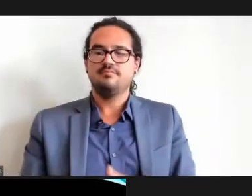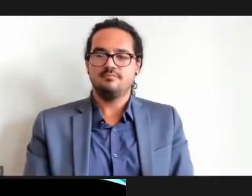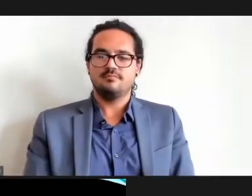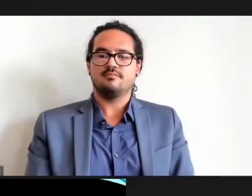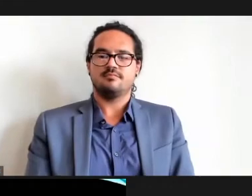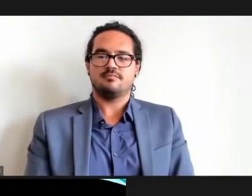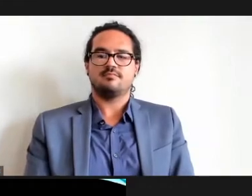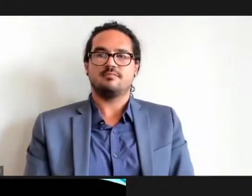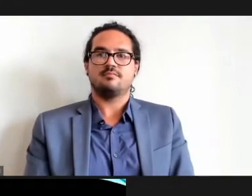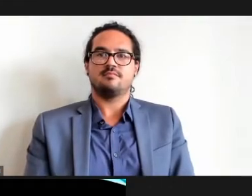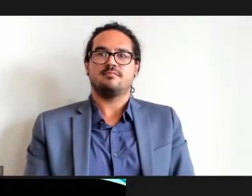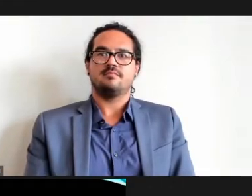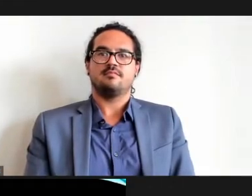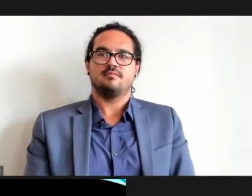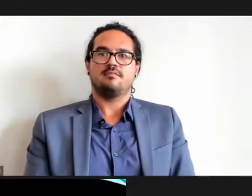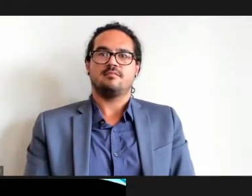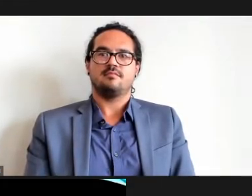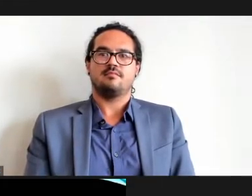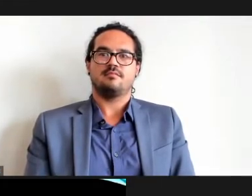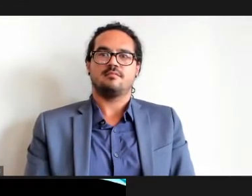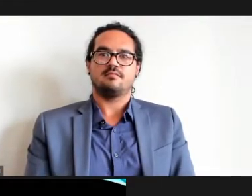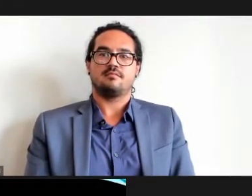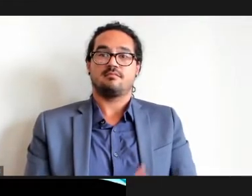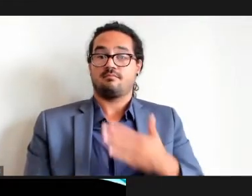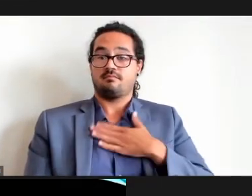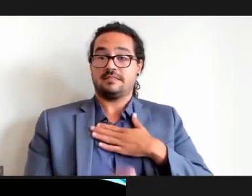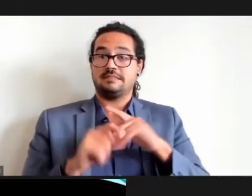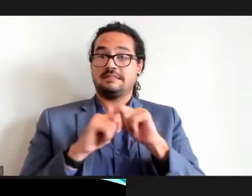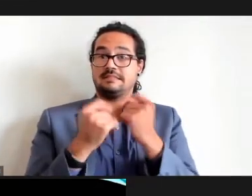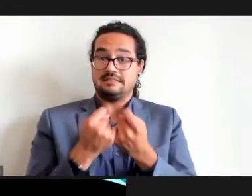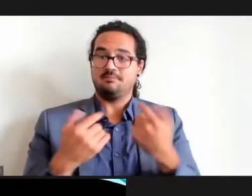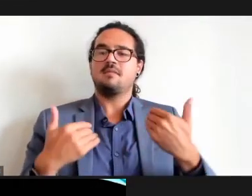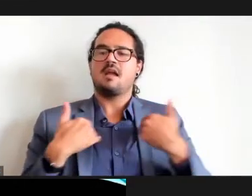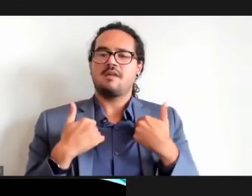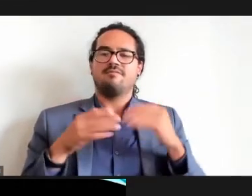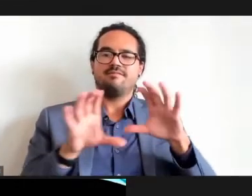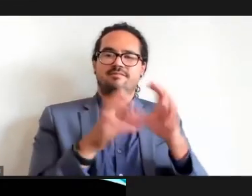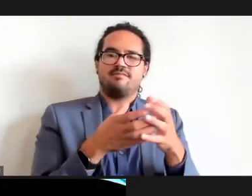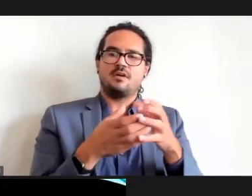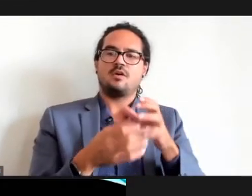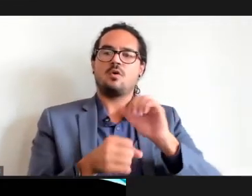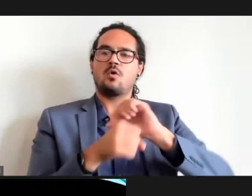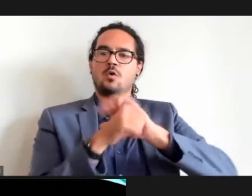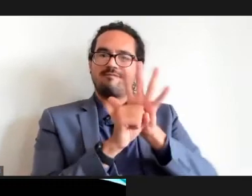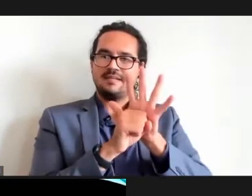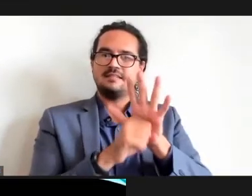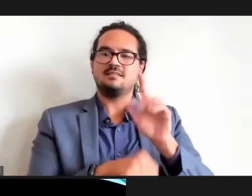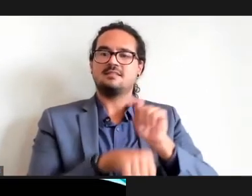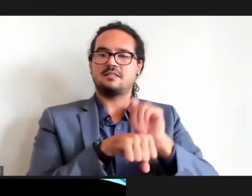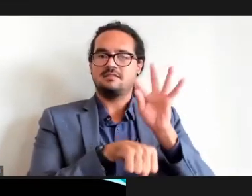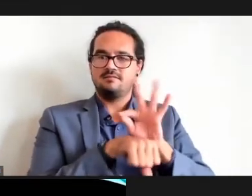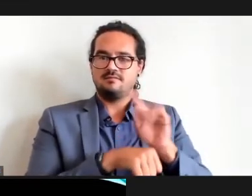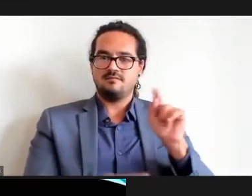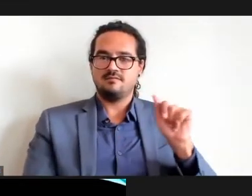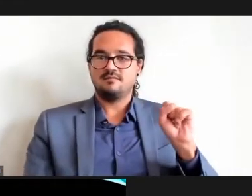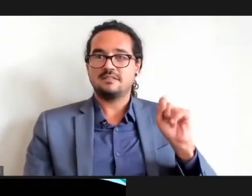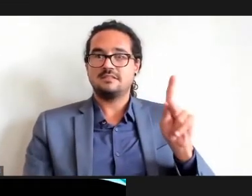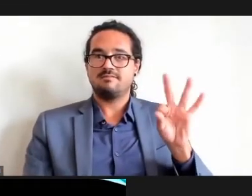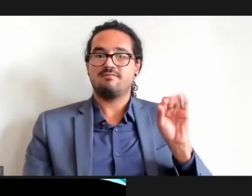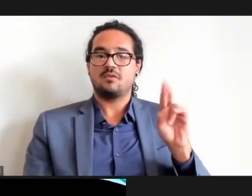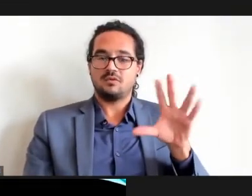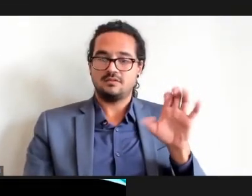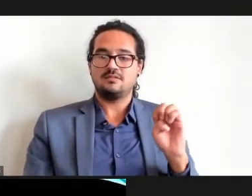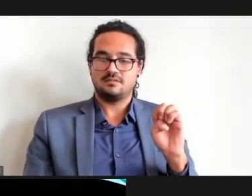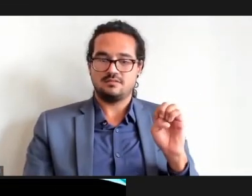team has a small COVID task force that will be working with the county. We take that